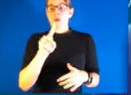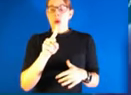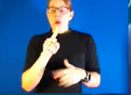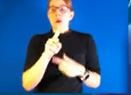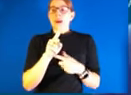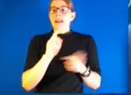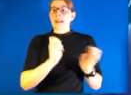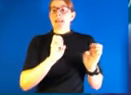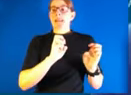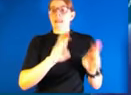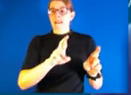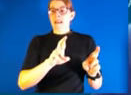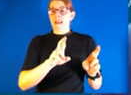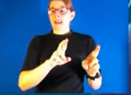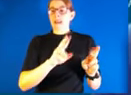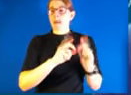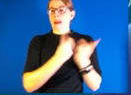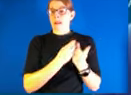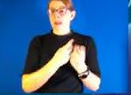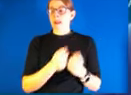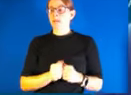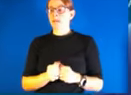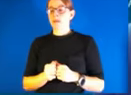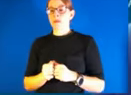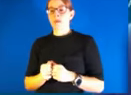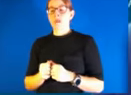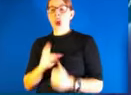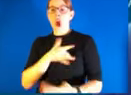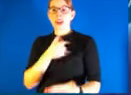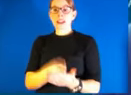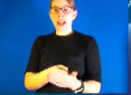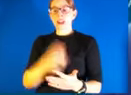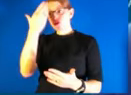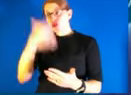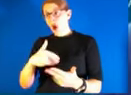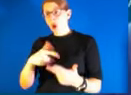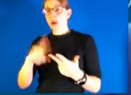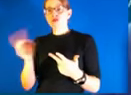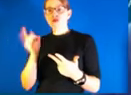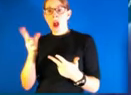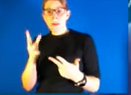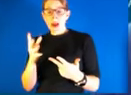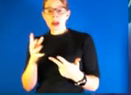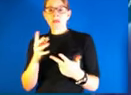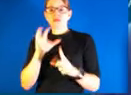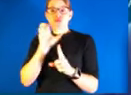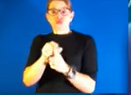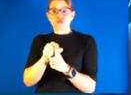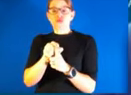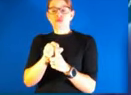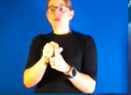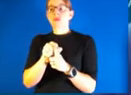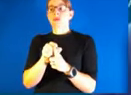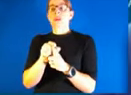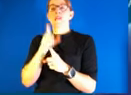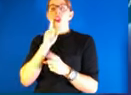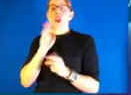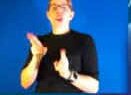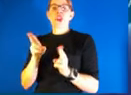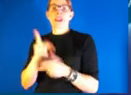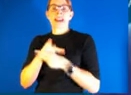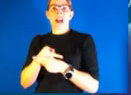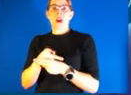infrastructure for life-threatening and time-critical diagnoses like heart attack, stroke, and trauma. And so anything that offloads the emergency department